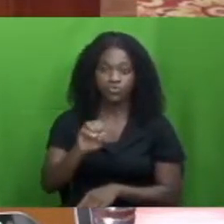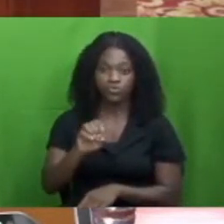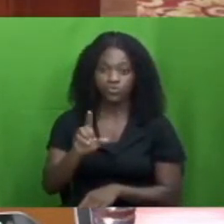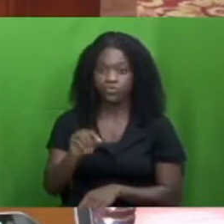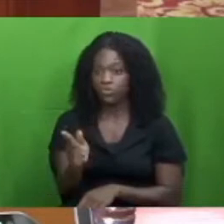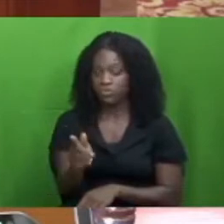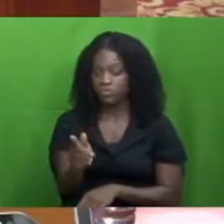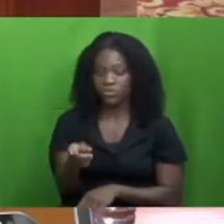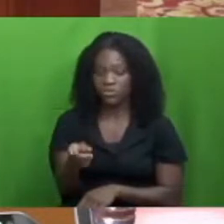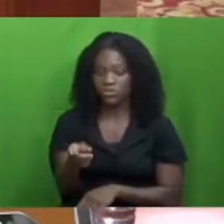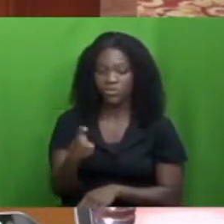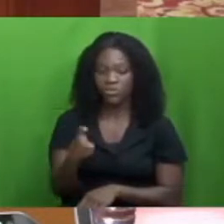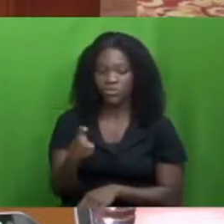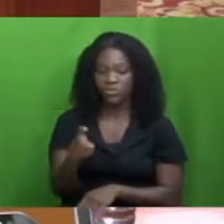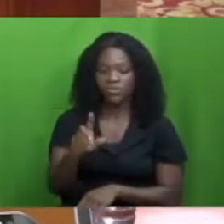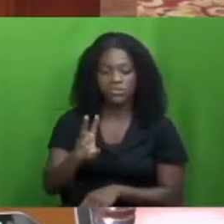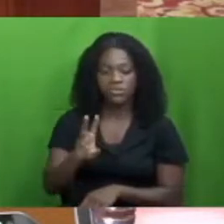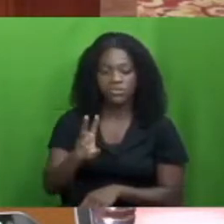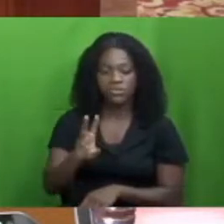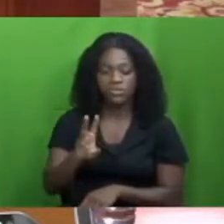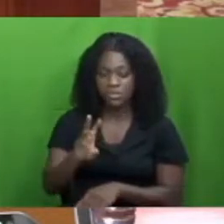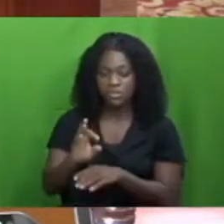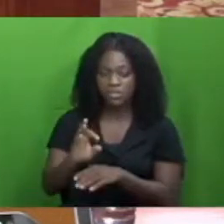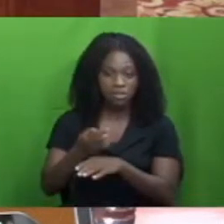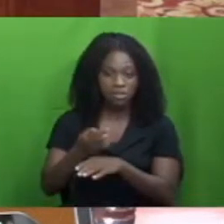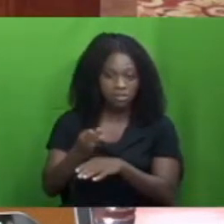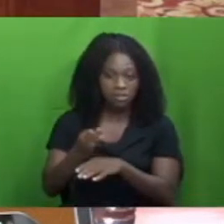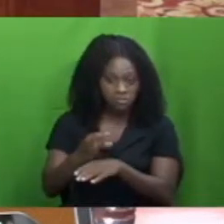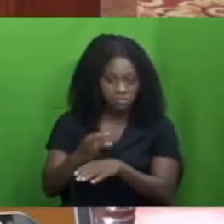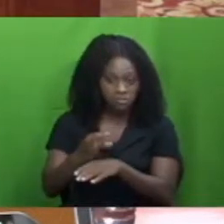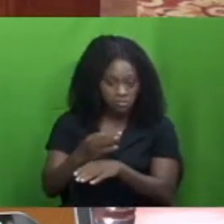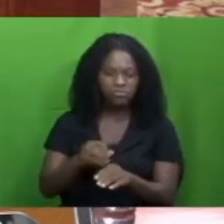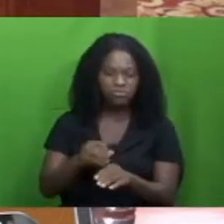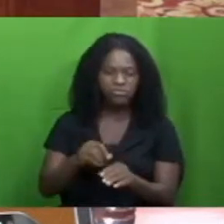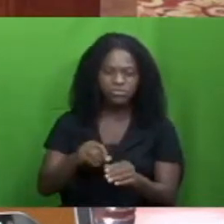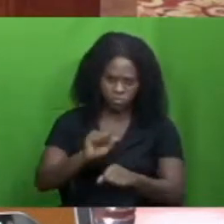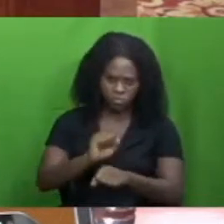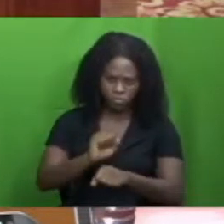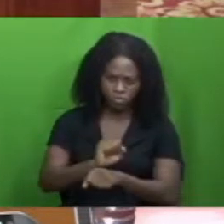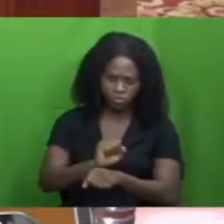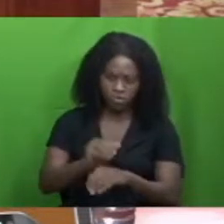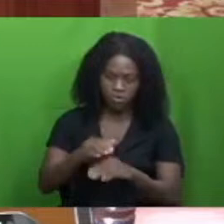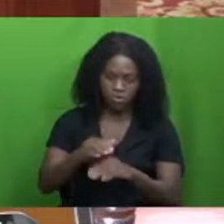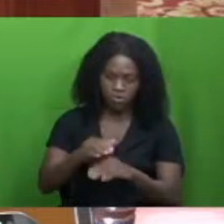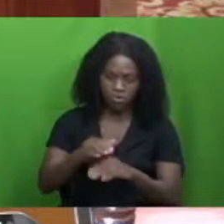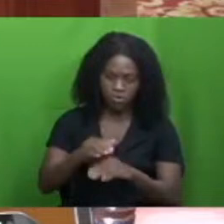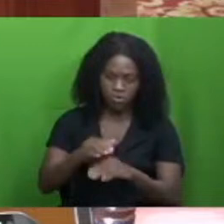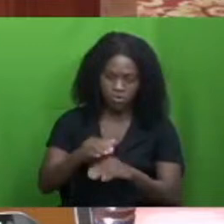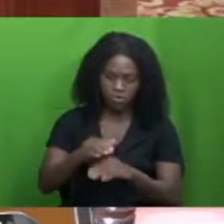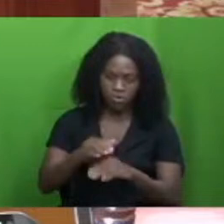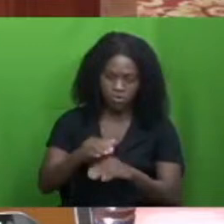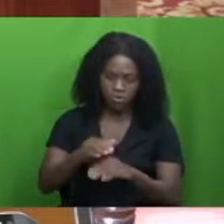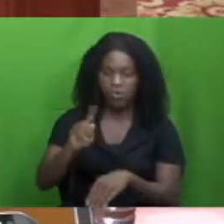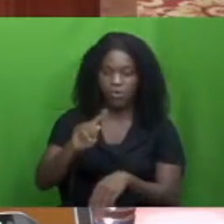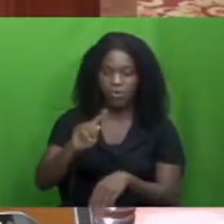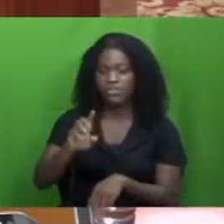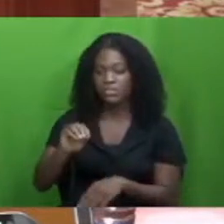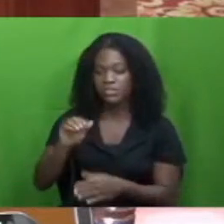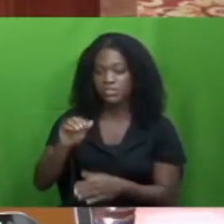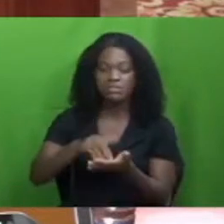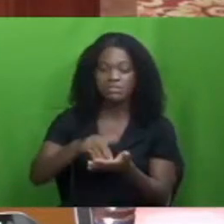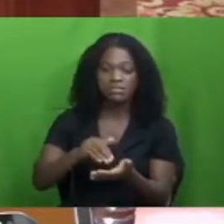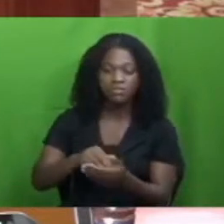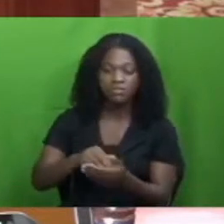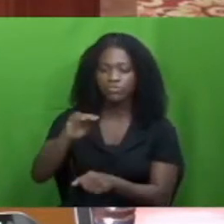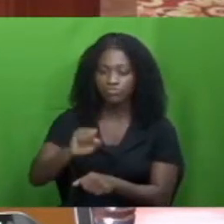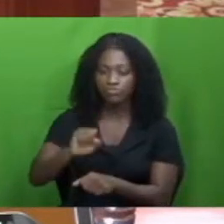126 factories were operational nationwide. Over 160,000 direct and indirect jobs have been created, especially for